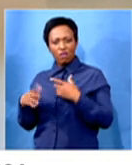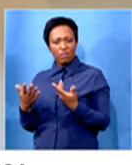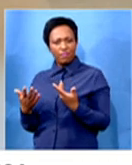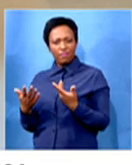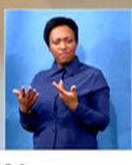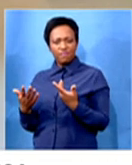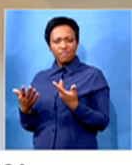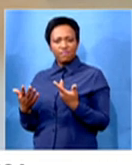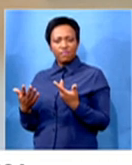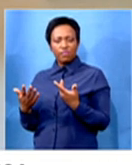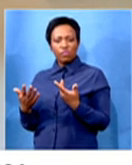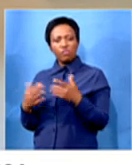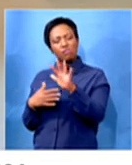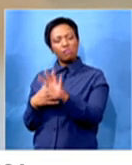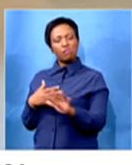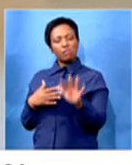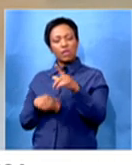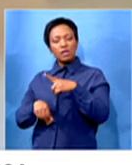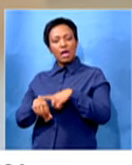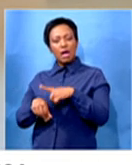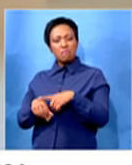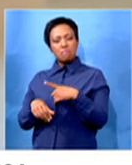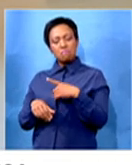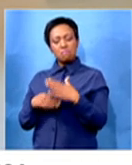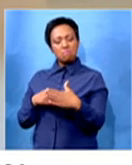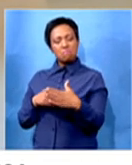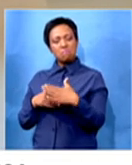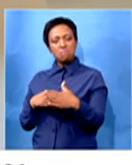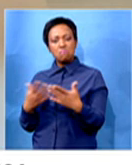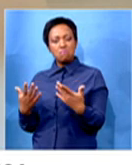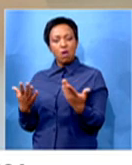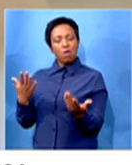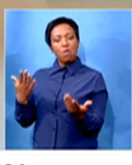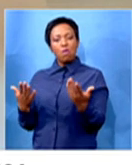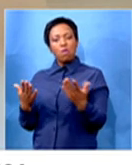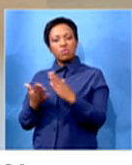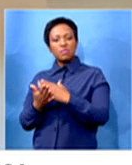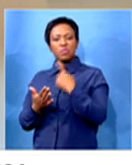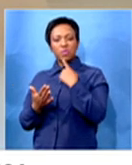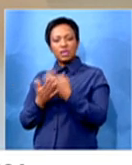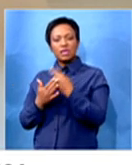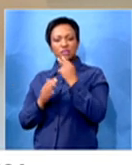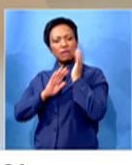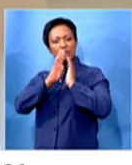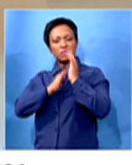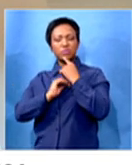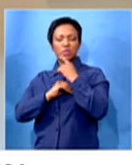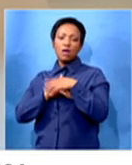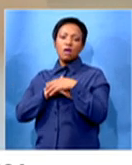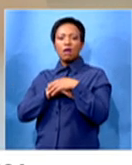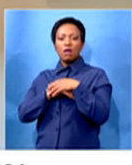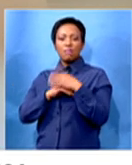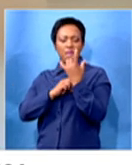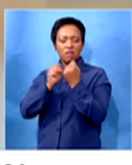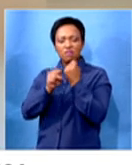I mean, just on average, is it difficult to tell, or is there, you know, something we can look back in history and say, well, you know, about a year, a